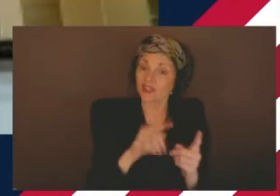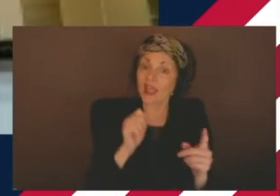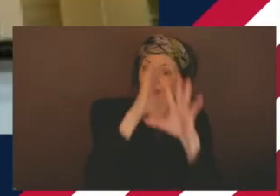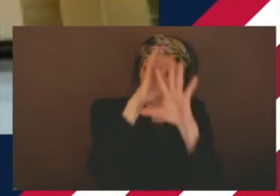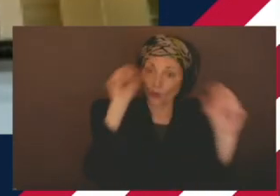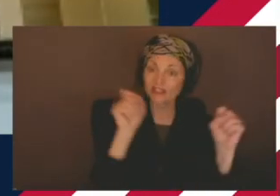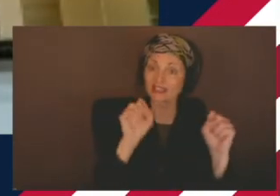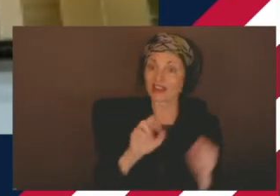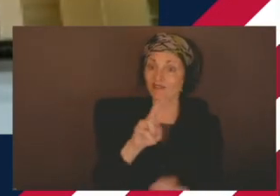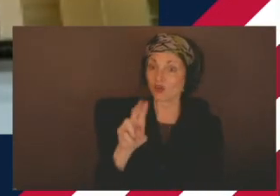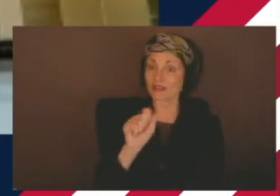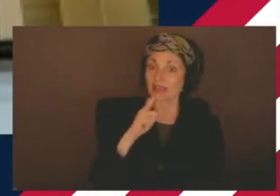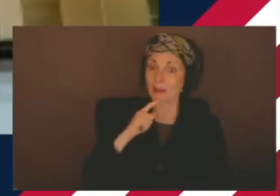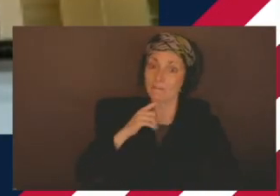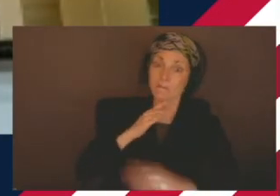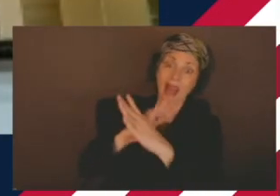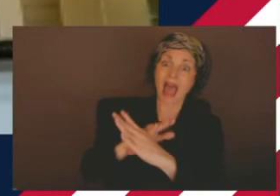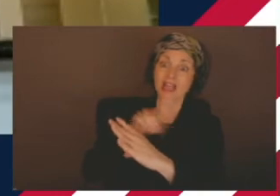as a badge of honor.